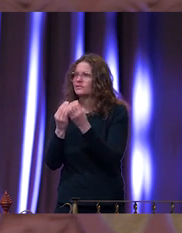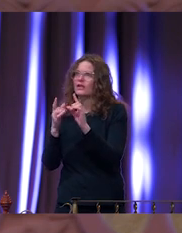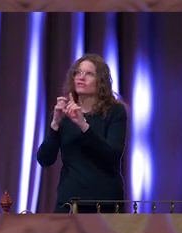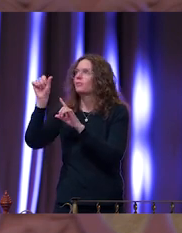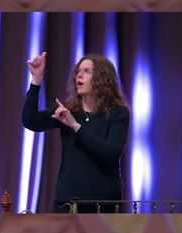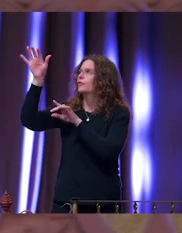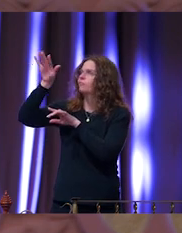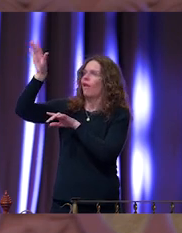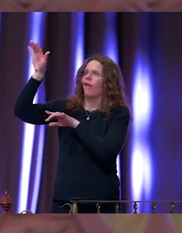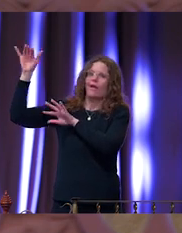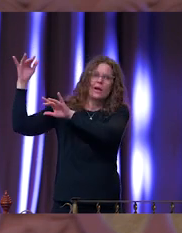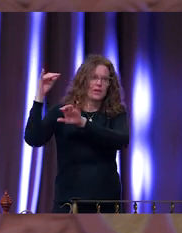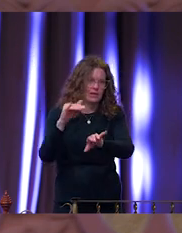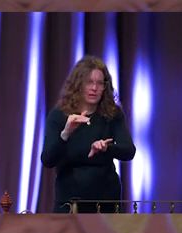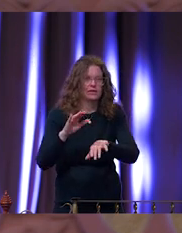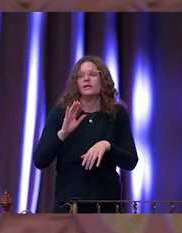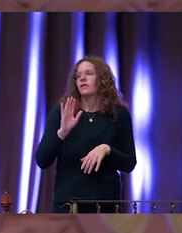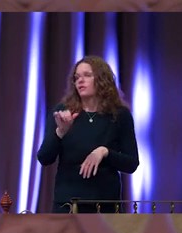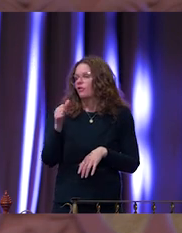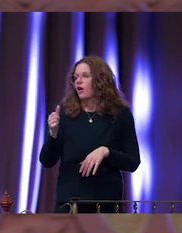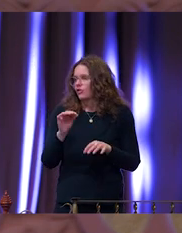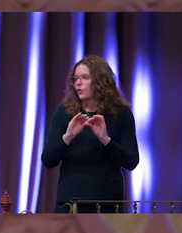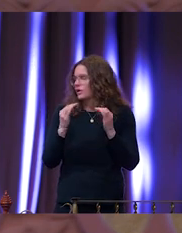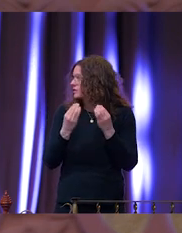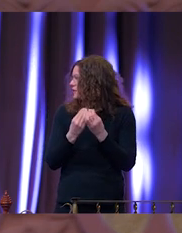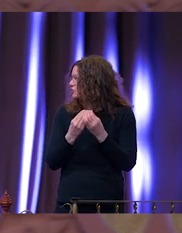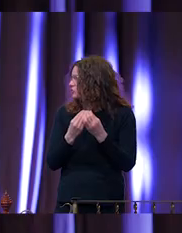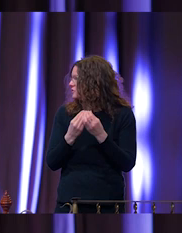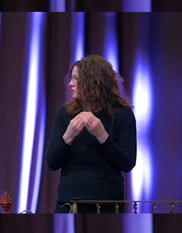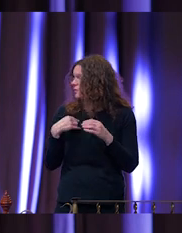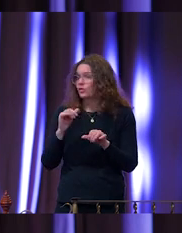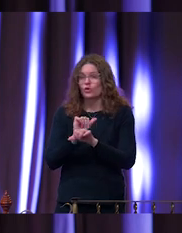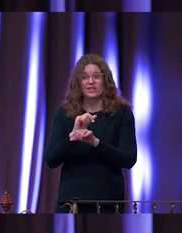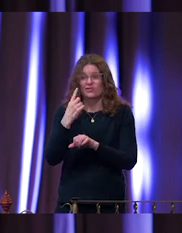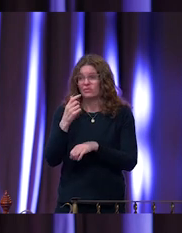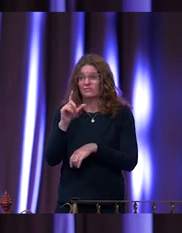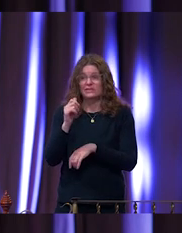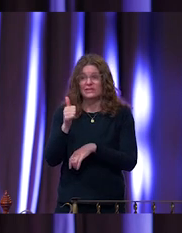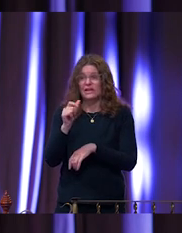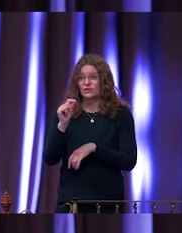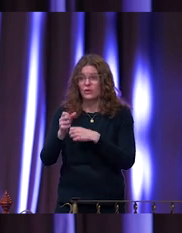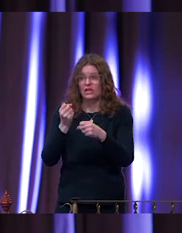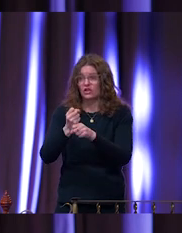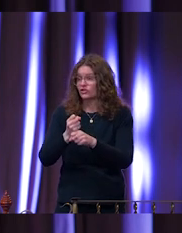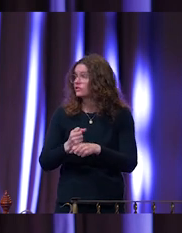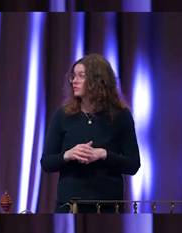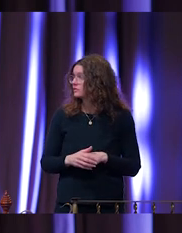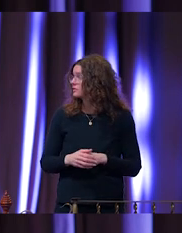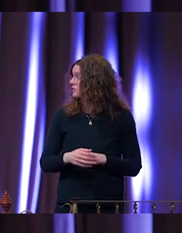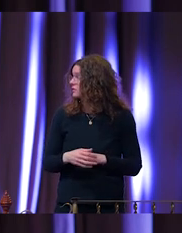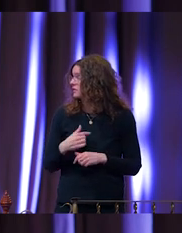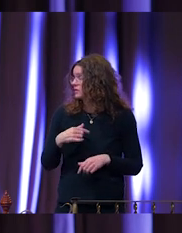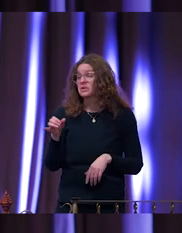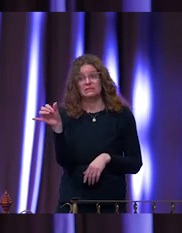else when there are organizations that are present that have been doing that work for decades. Yeah, I would say we're the same.